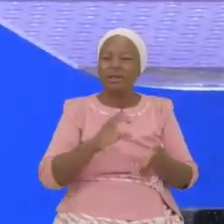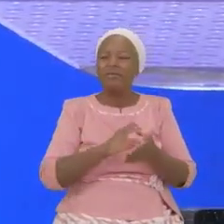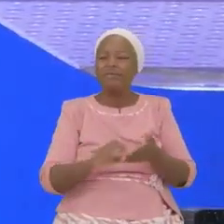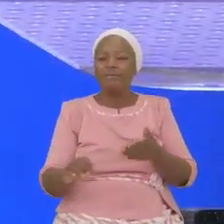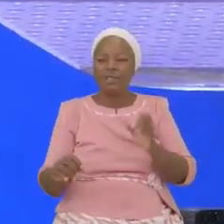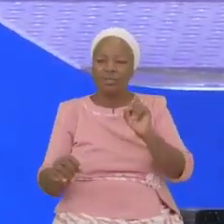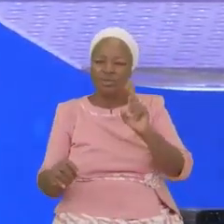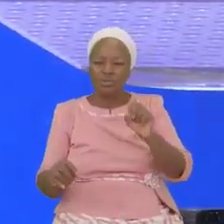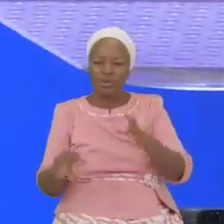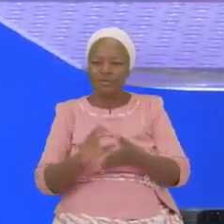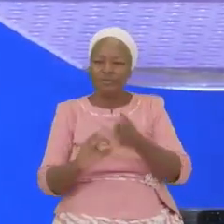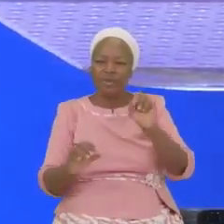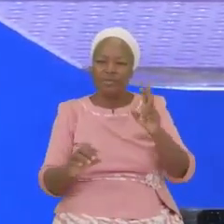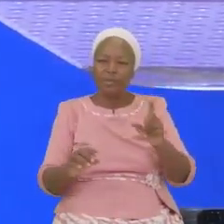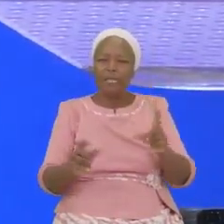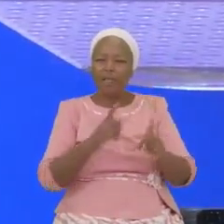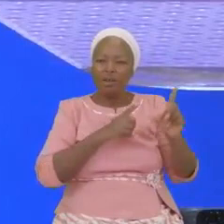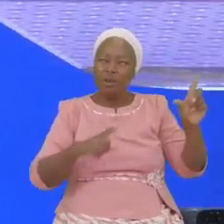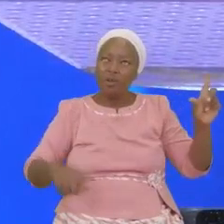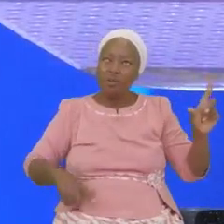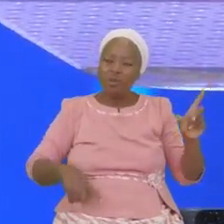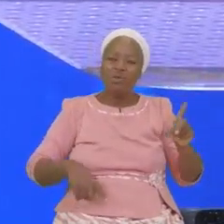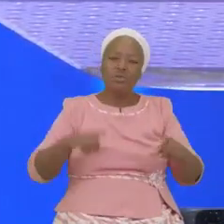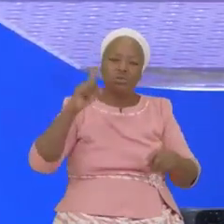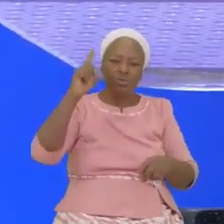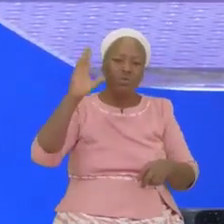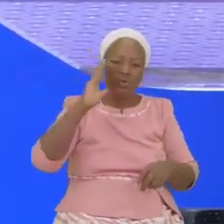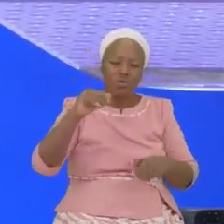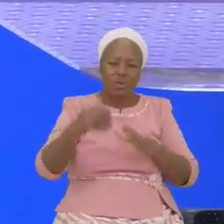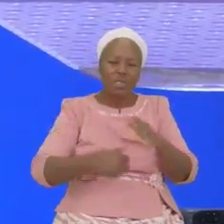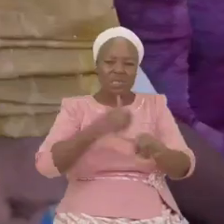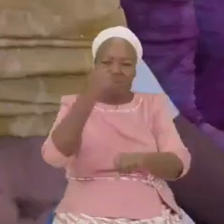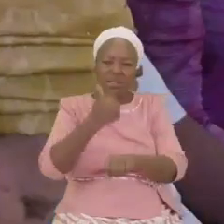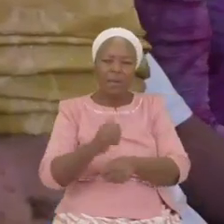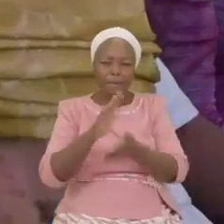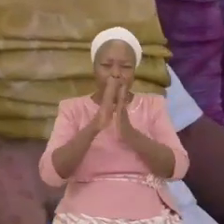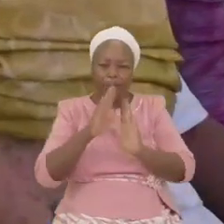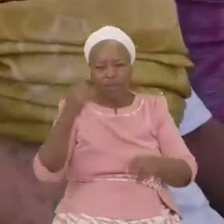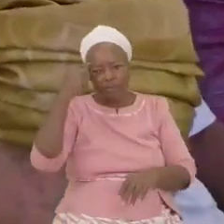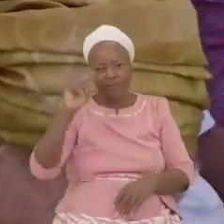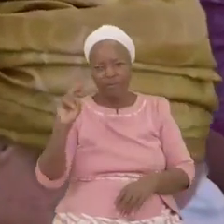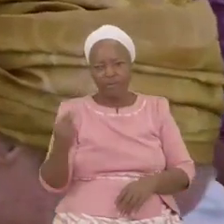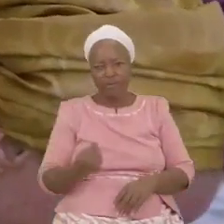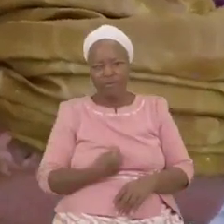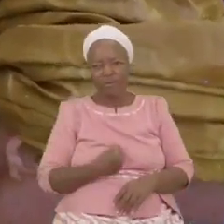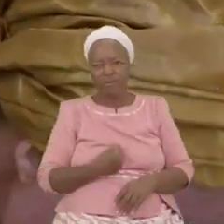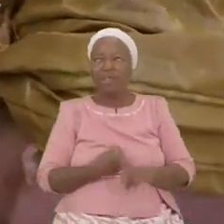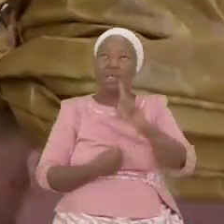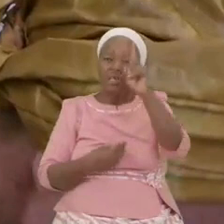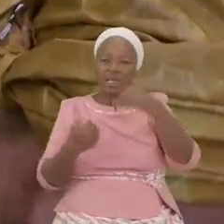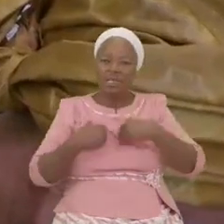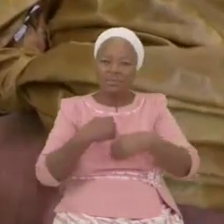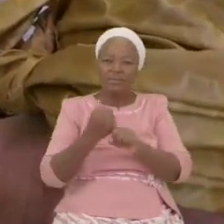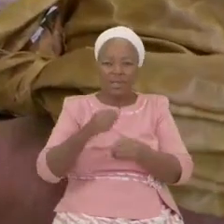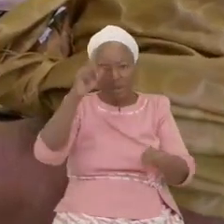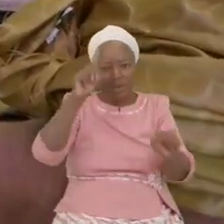In verse 12, Lord, thou wilt ordain peace for us. He's made the covenant of peace